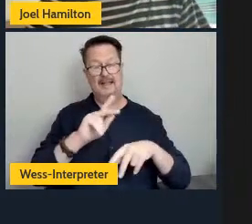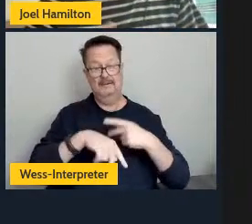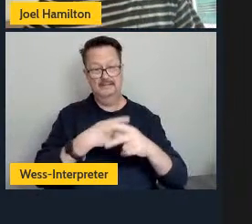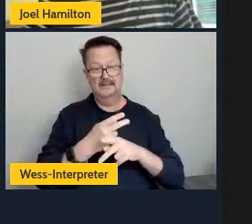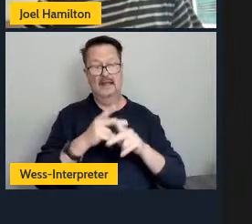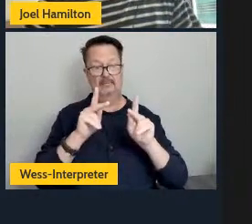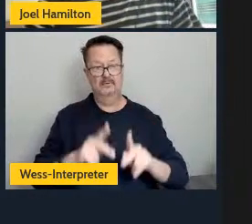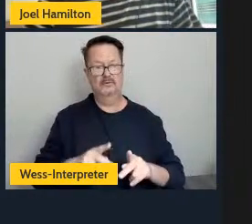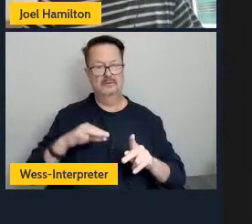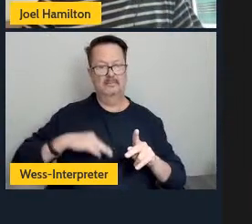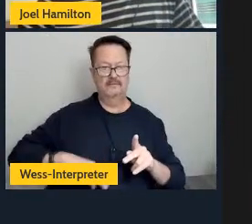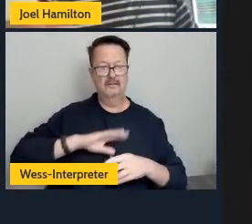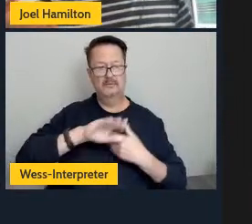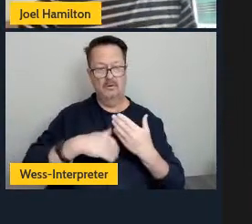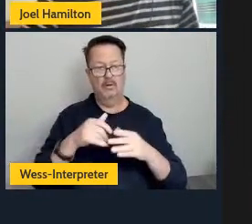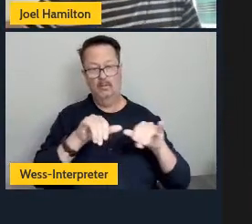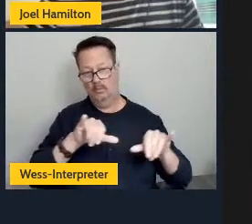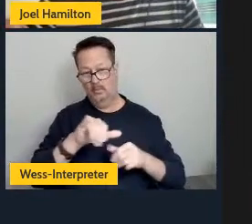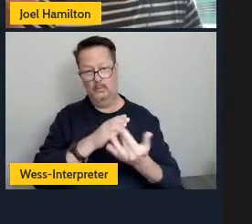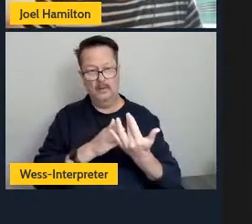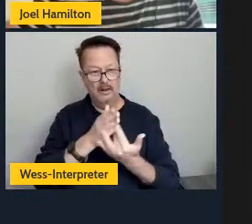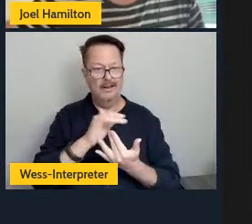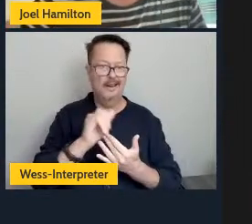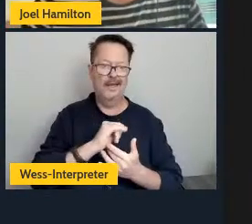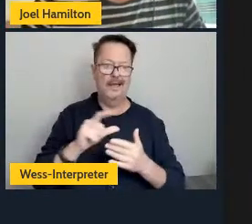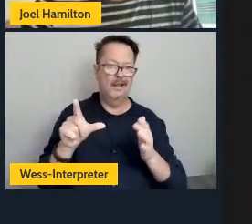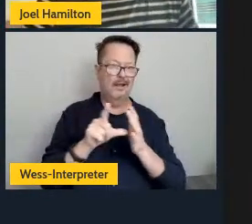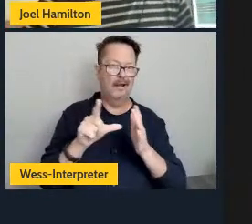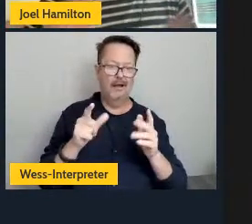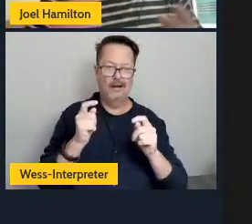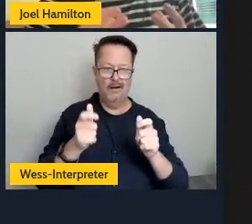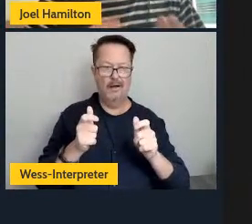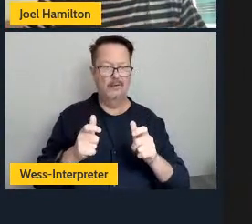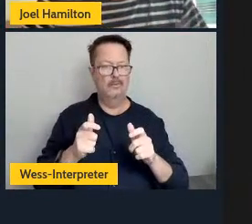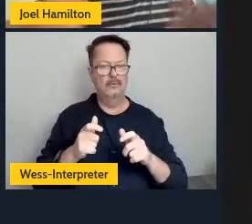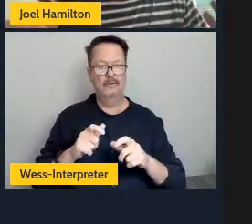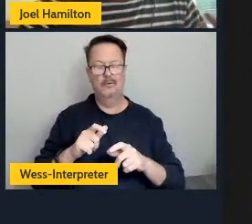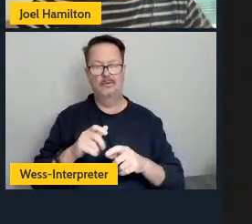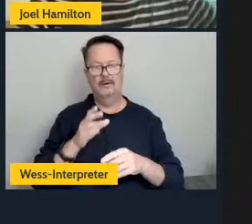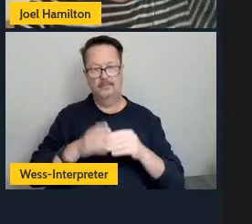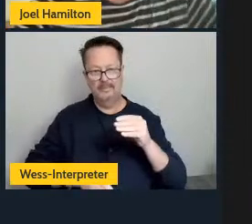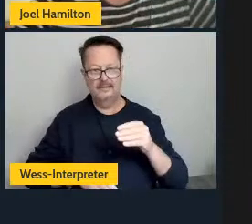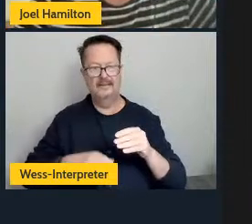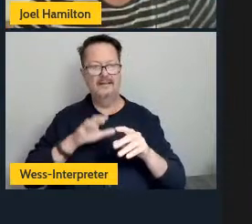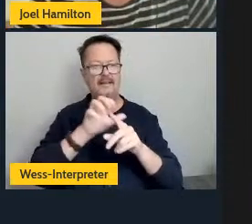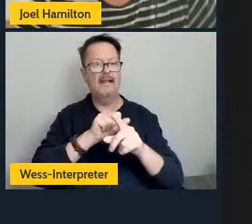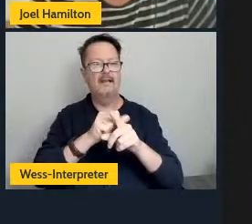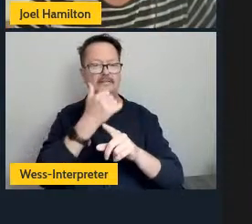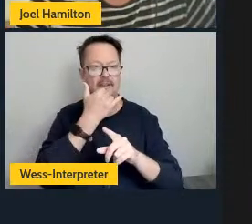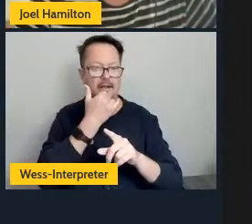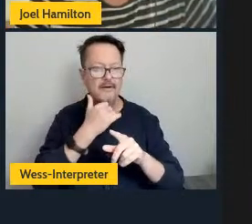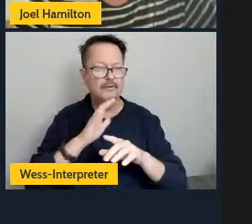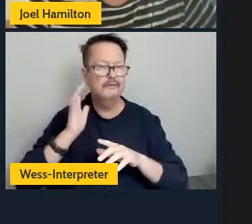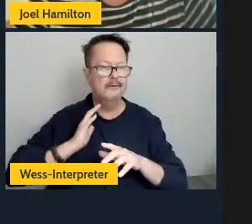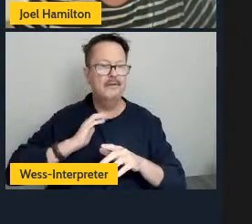benefits of using types in general, like autocomplete and early and catching errors early, and all the other benefits I mentioned